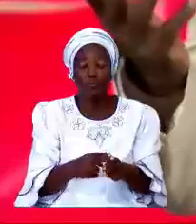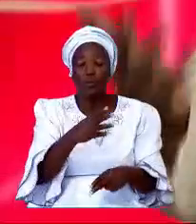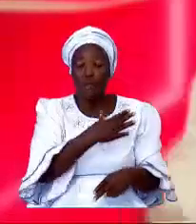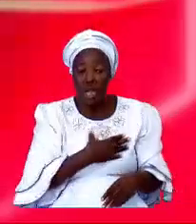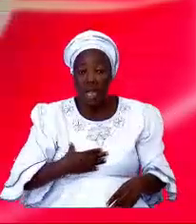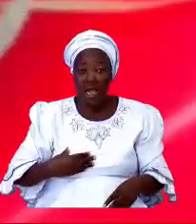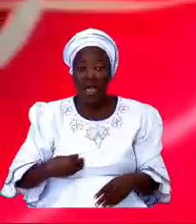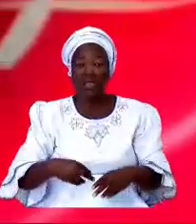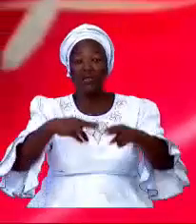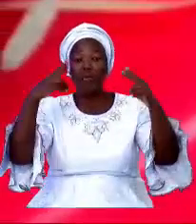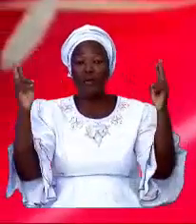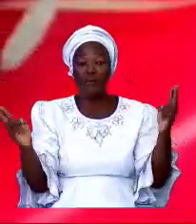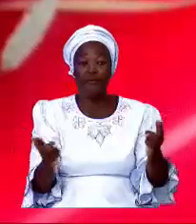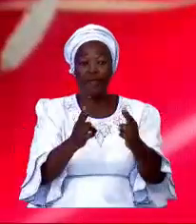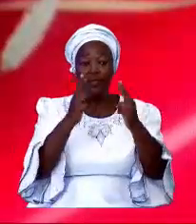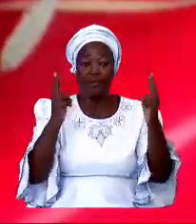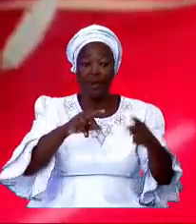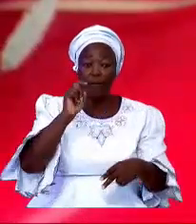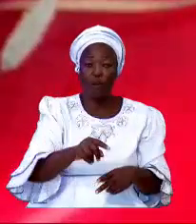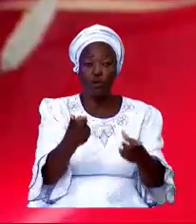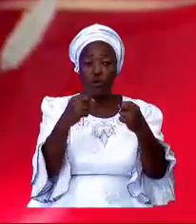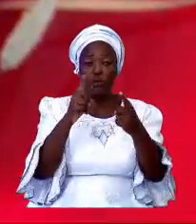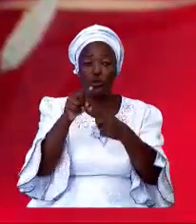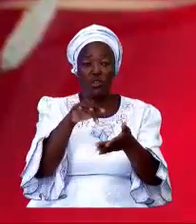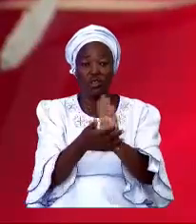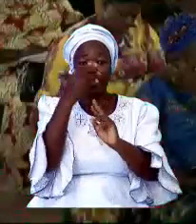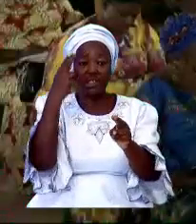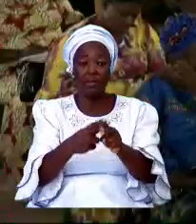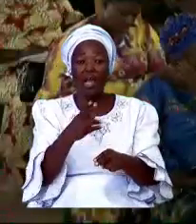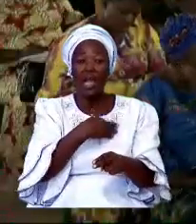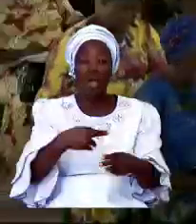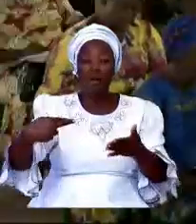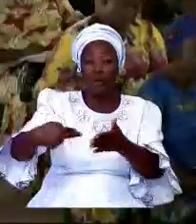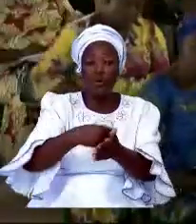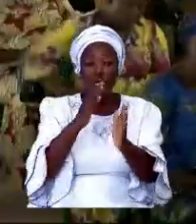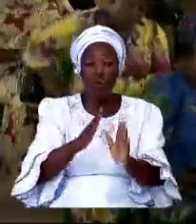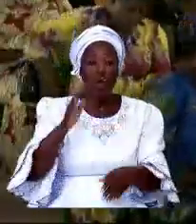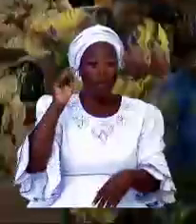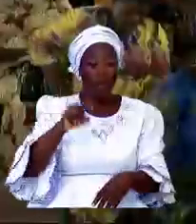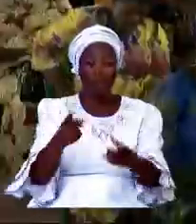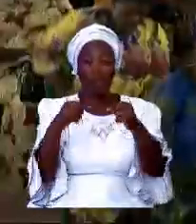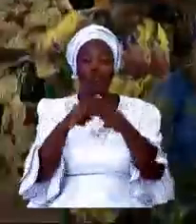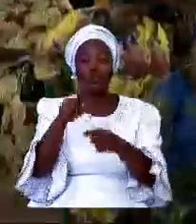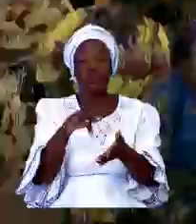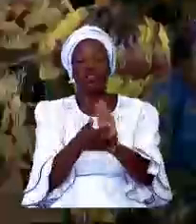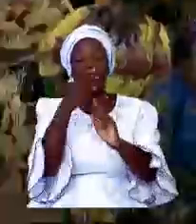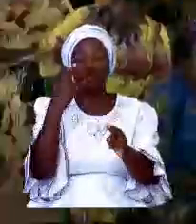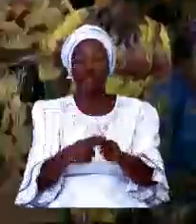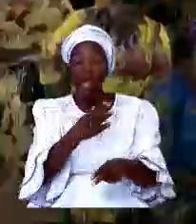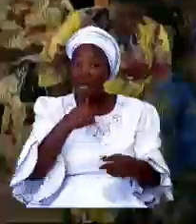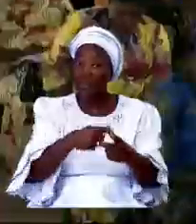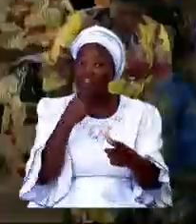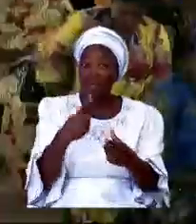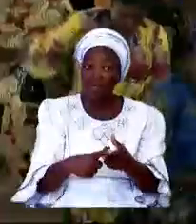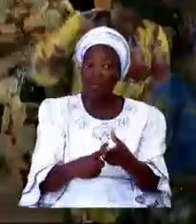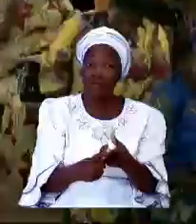the Lord will touch you. And revival must come to you.